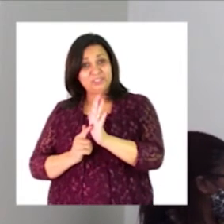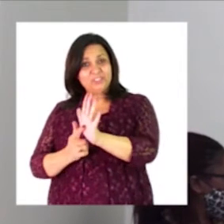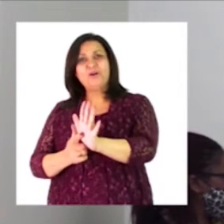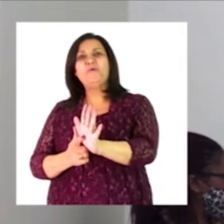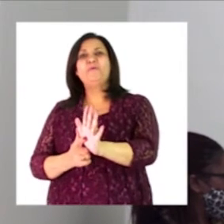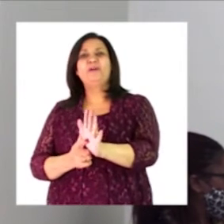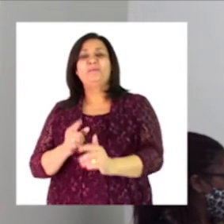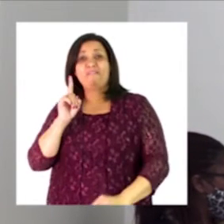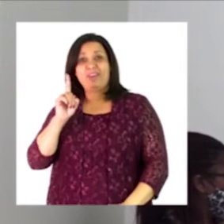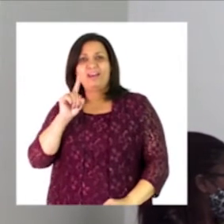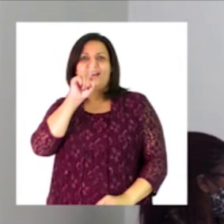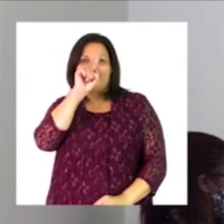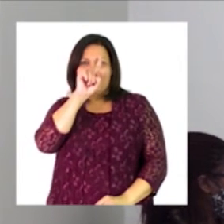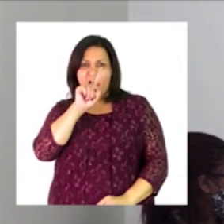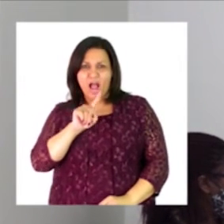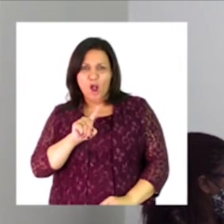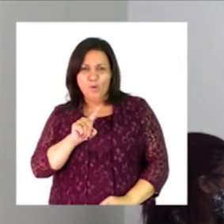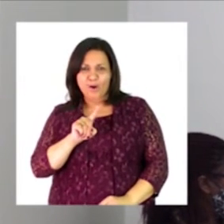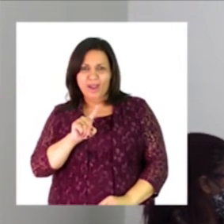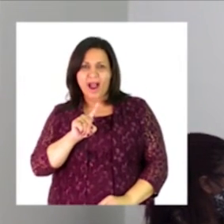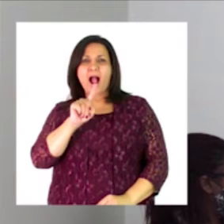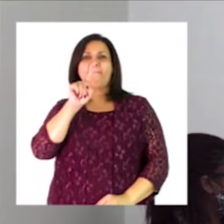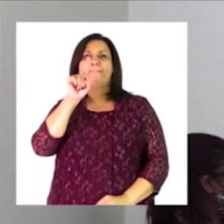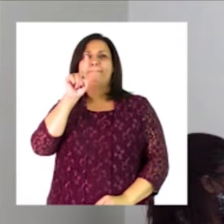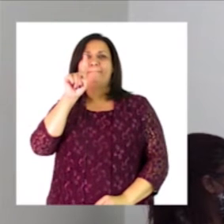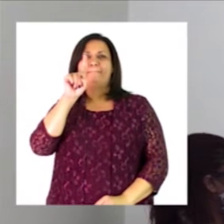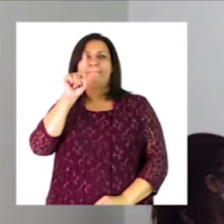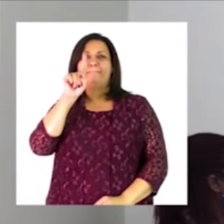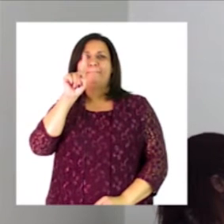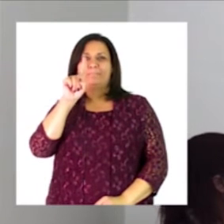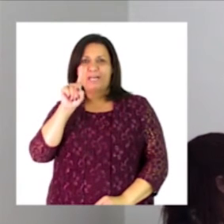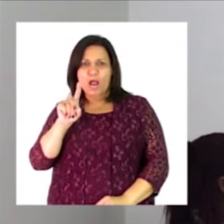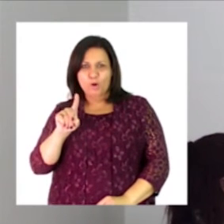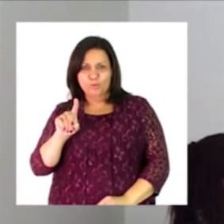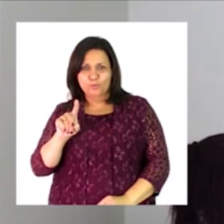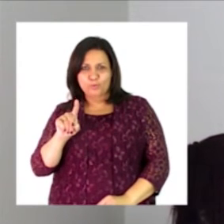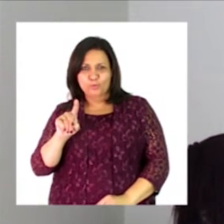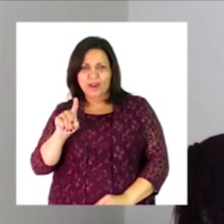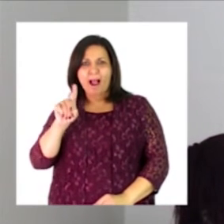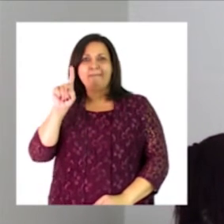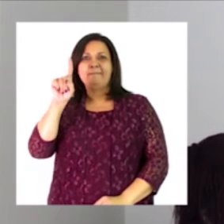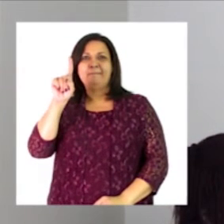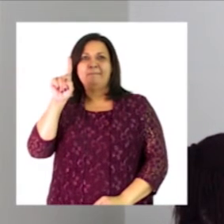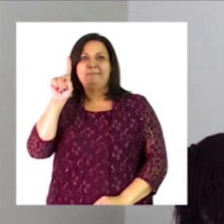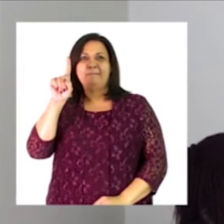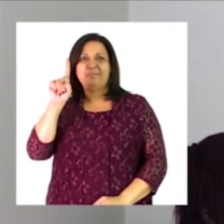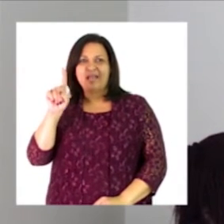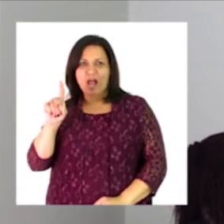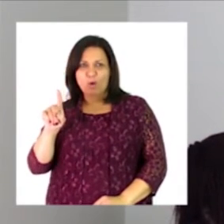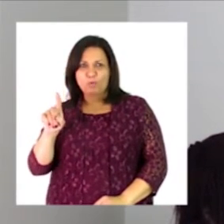how to do it. There we go. Well done. Until she gets to the